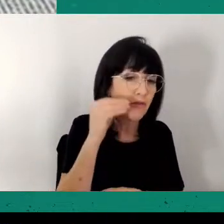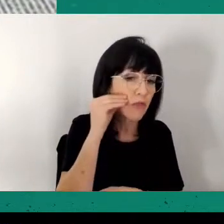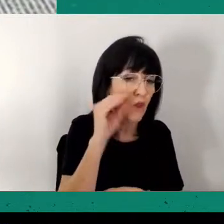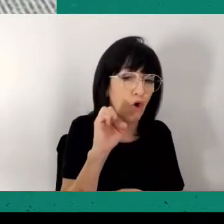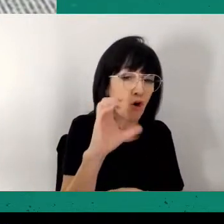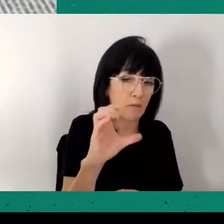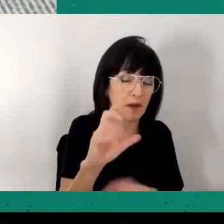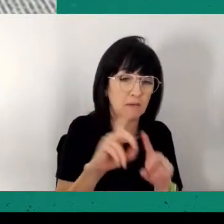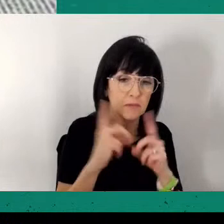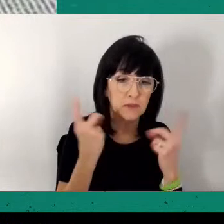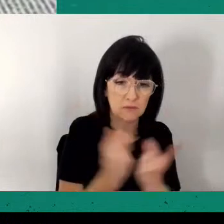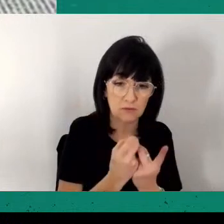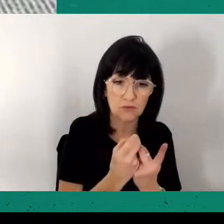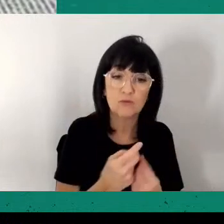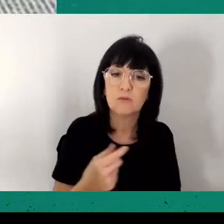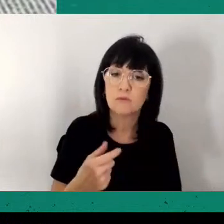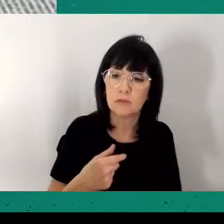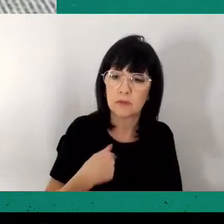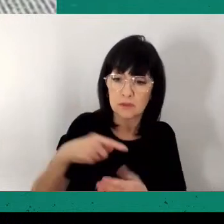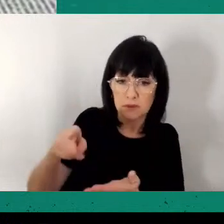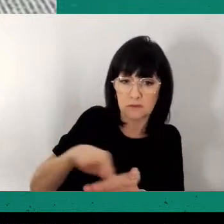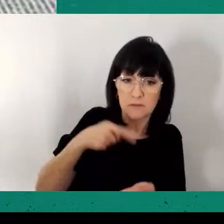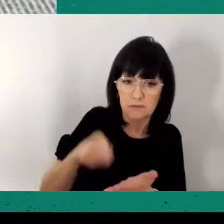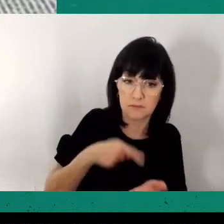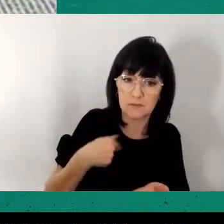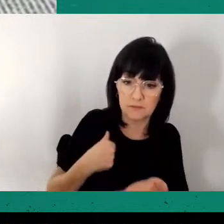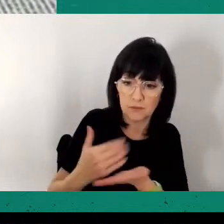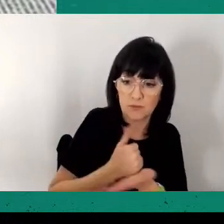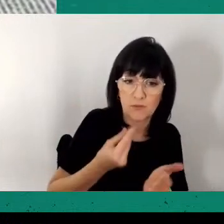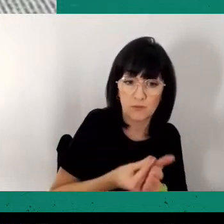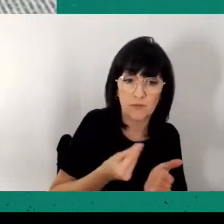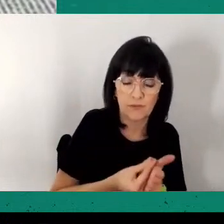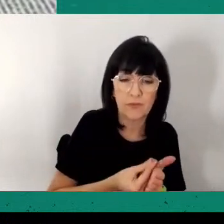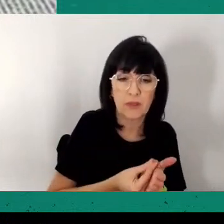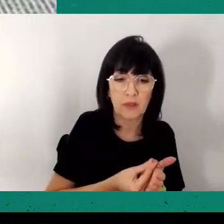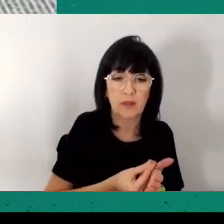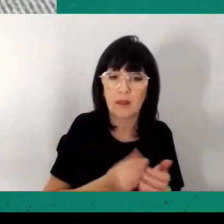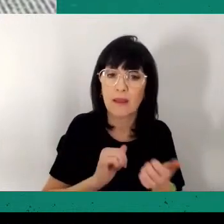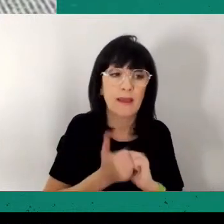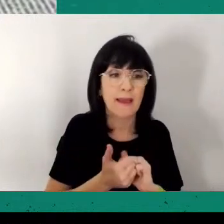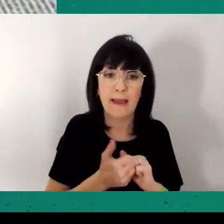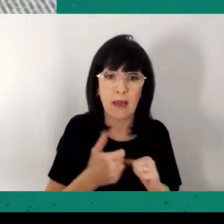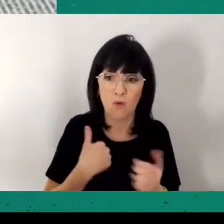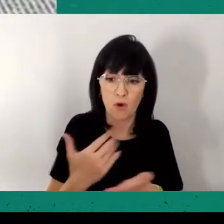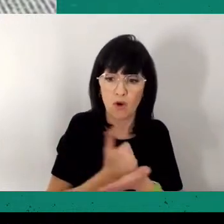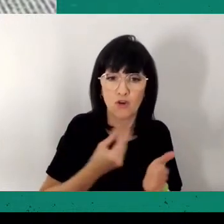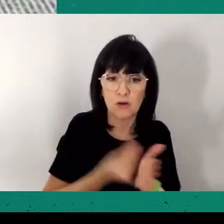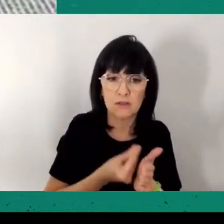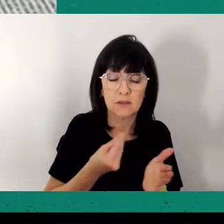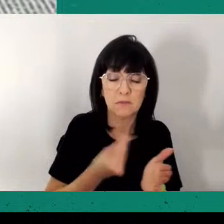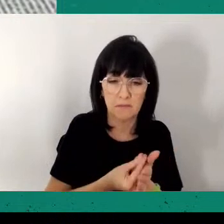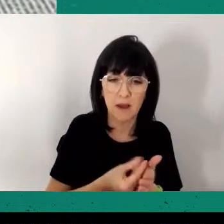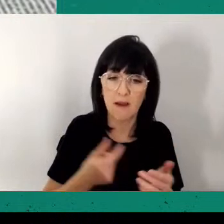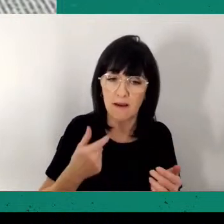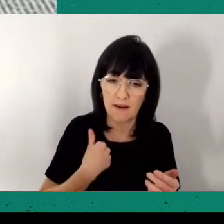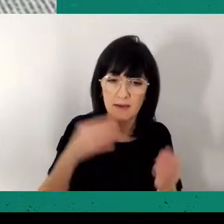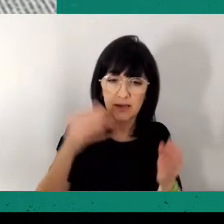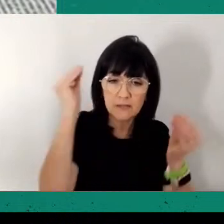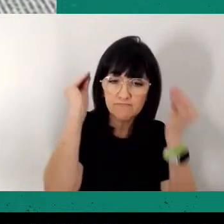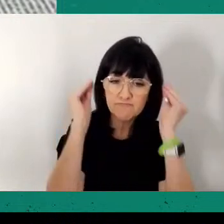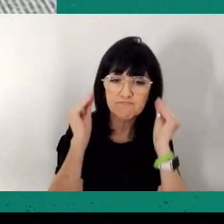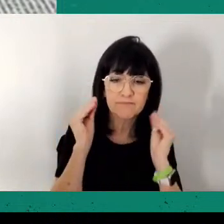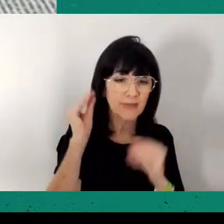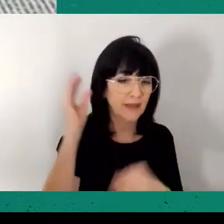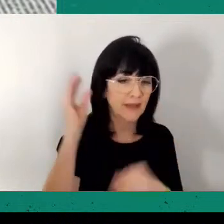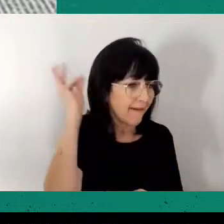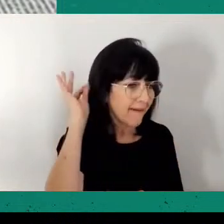pay for my college education pretty much by doing hair on campus. I did the students and faculty women's hair and